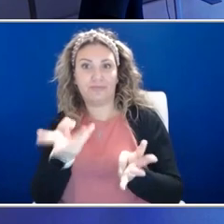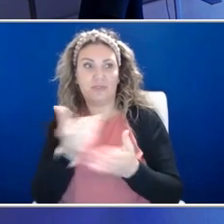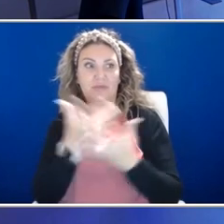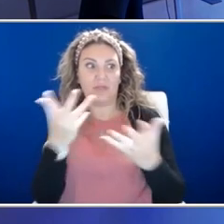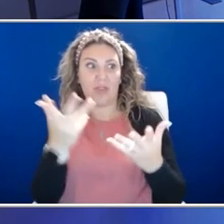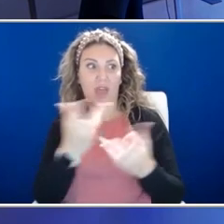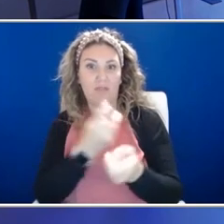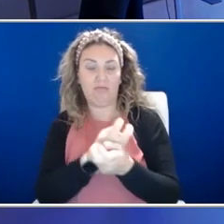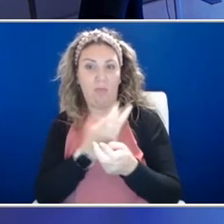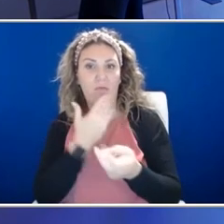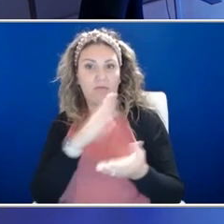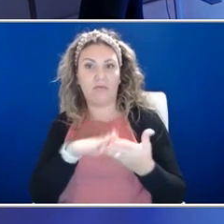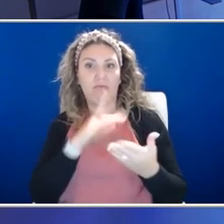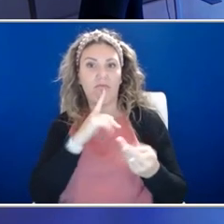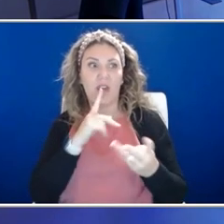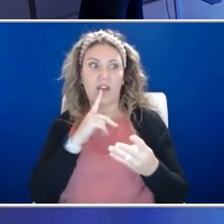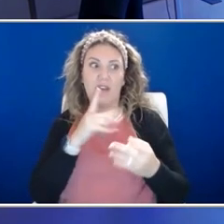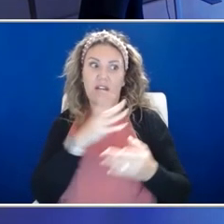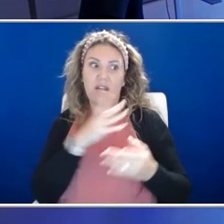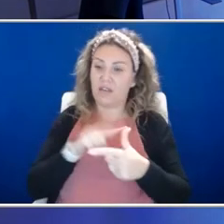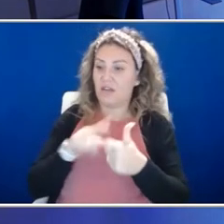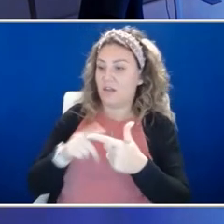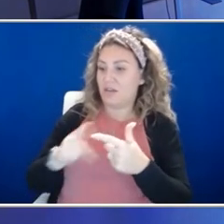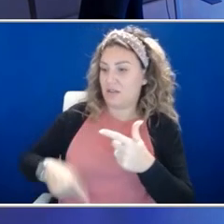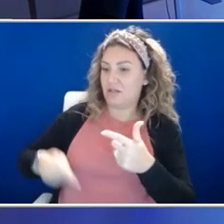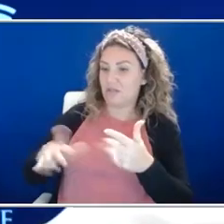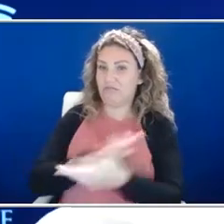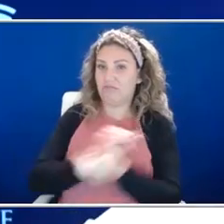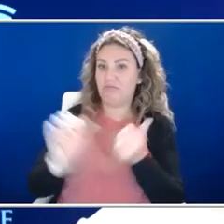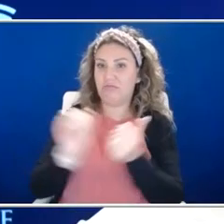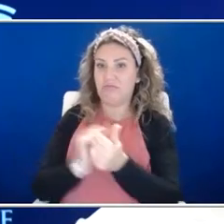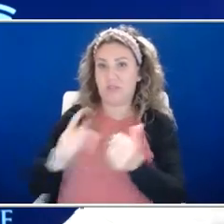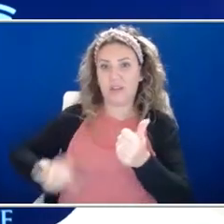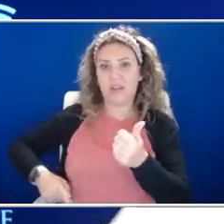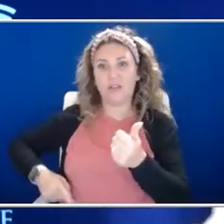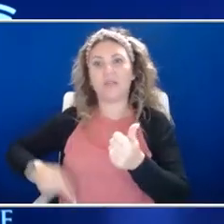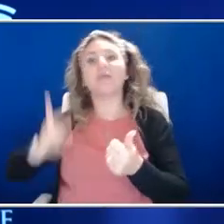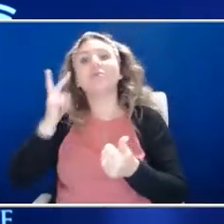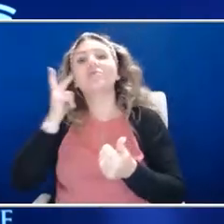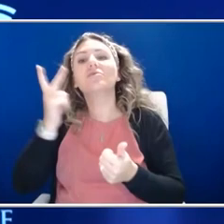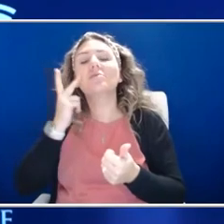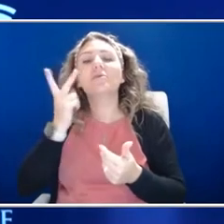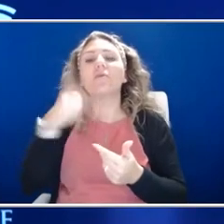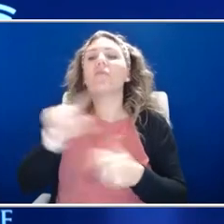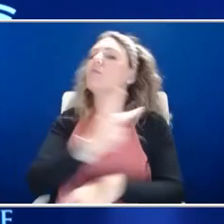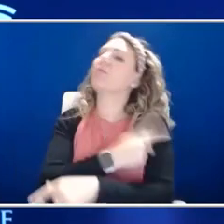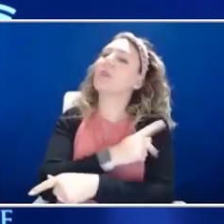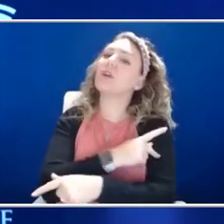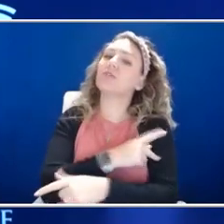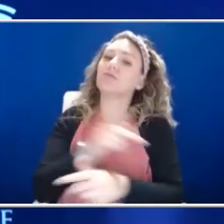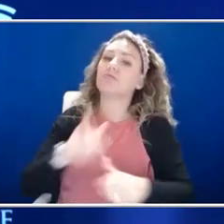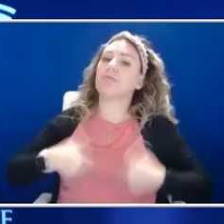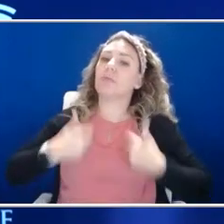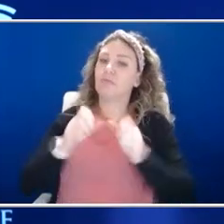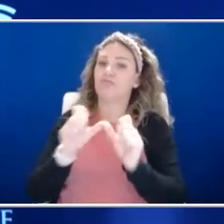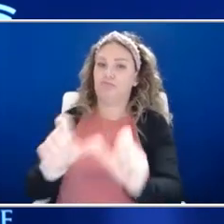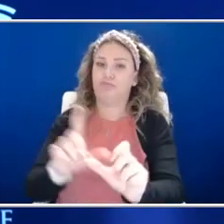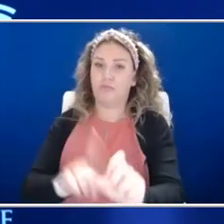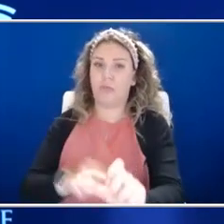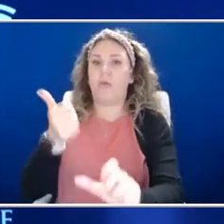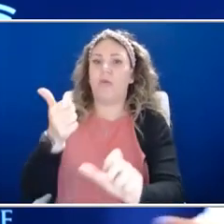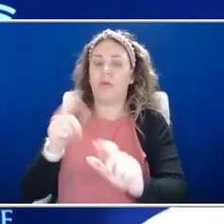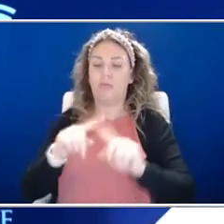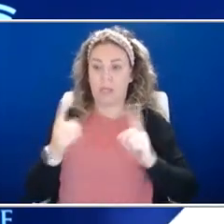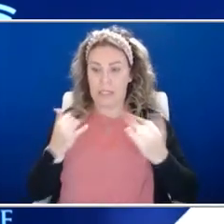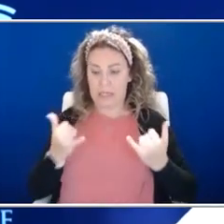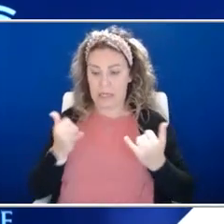lot of chronic kidney disease in the patient population, and now these CF patients are living a lot longer, and we're saying, oh my gosh, now we're having to start really worried